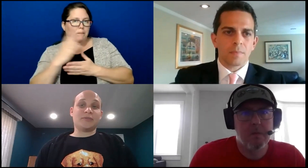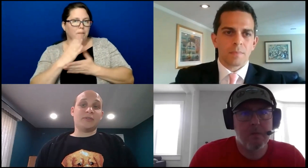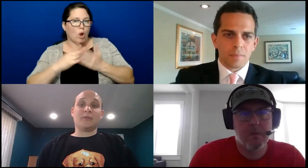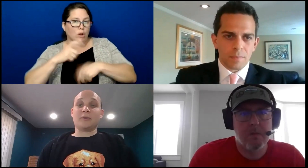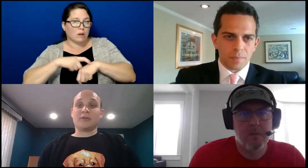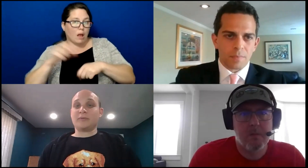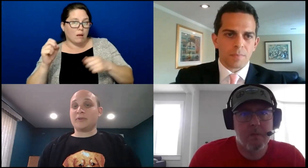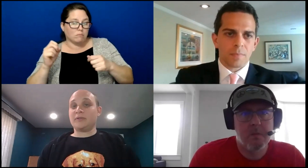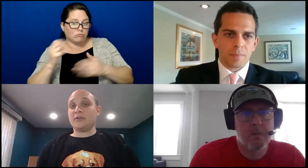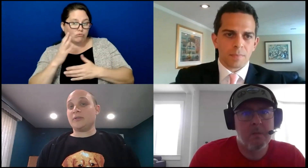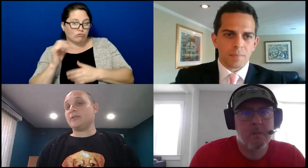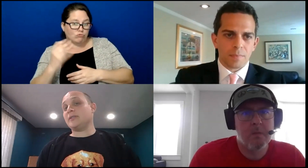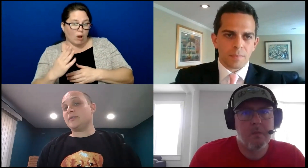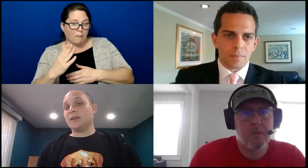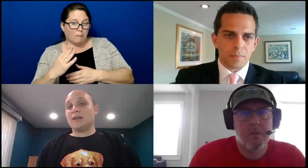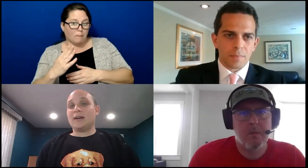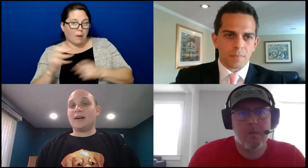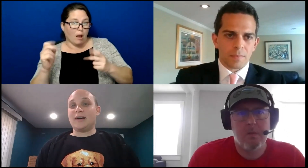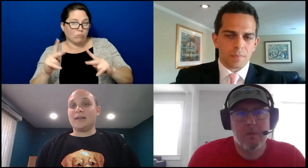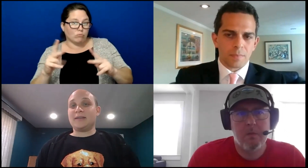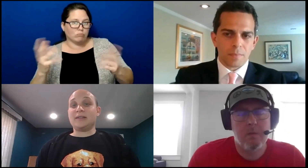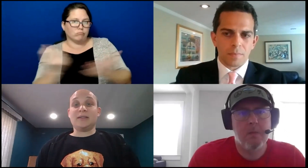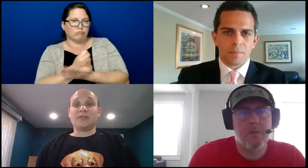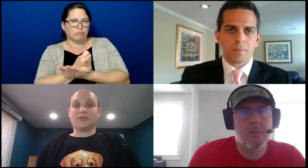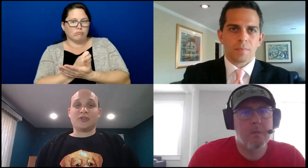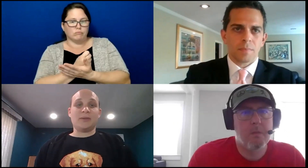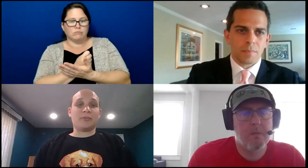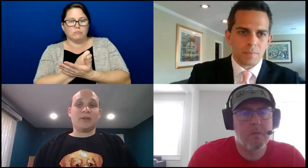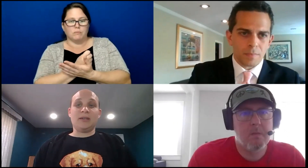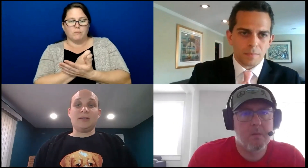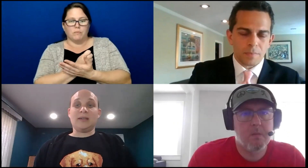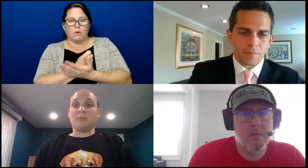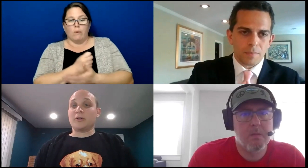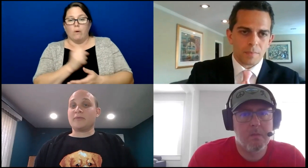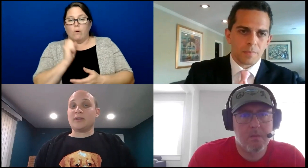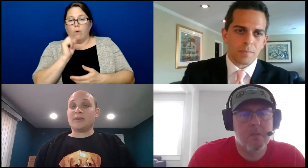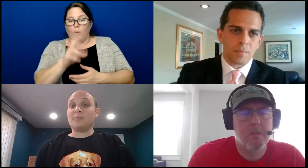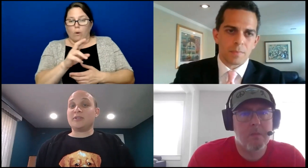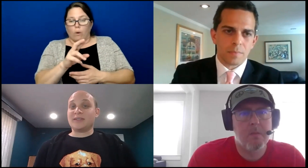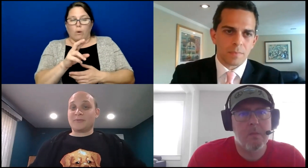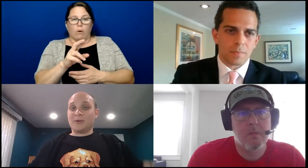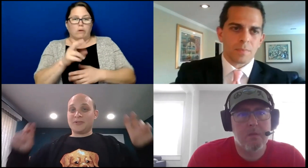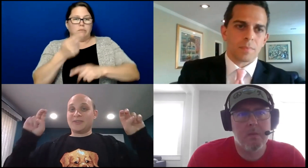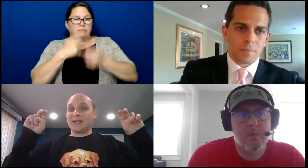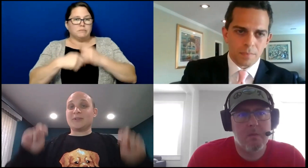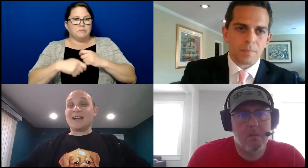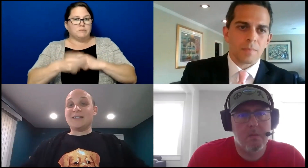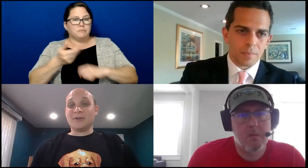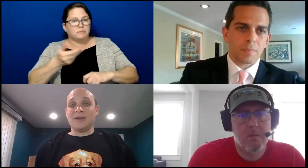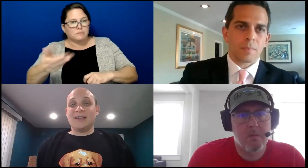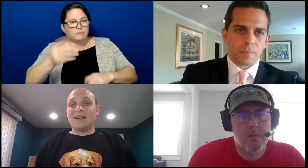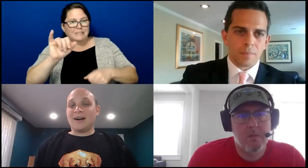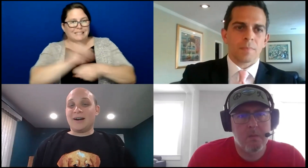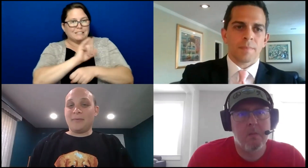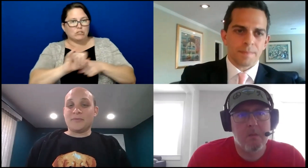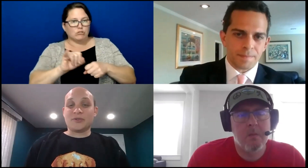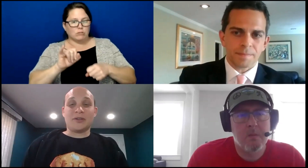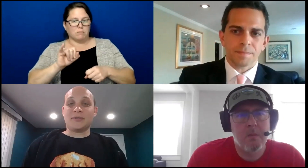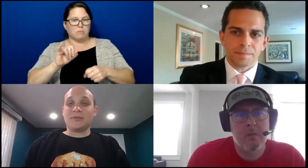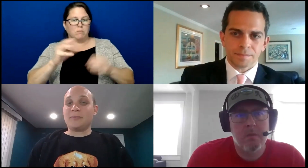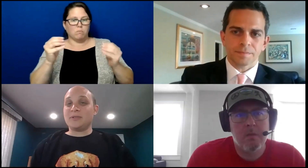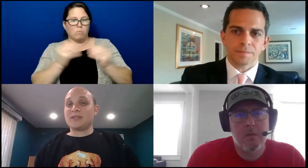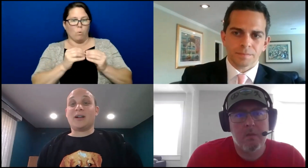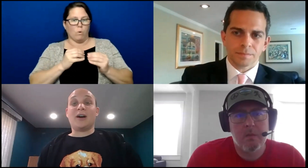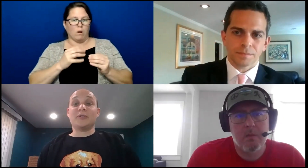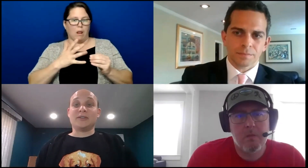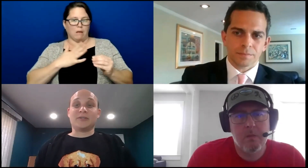There's also the world where, you can get an internship in more of the business roles, like what I do. There's